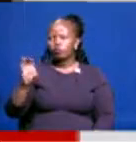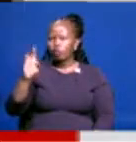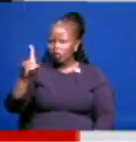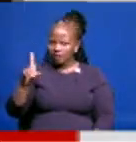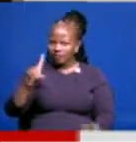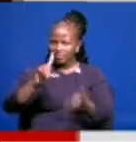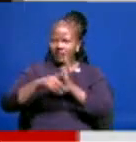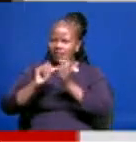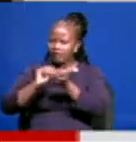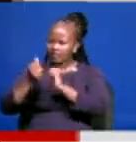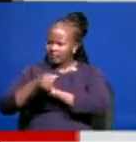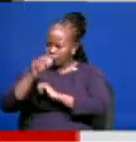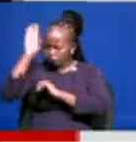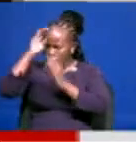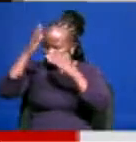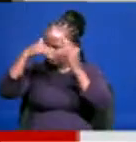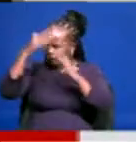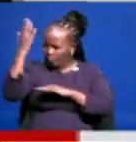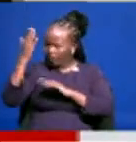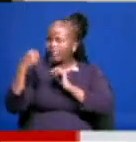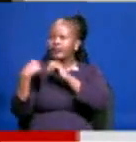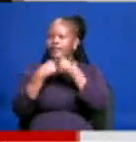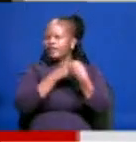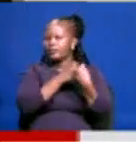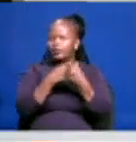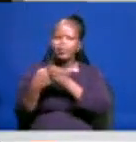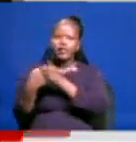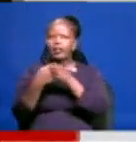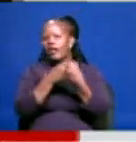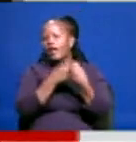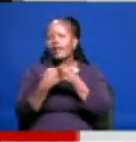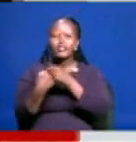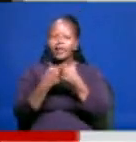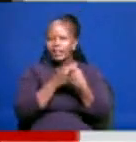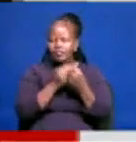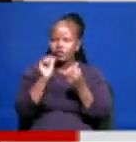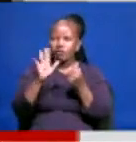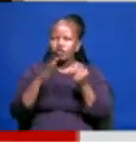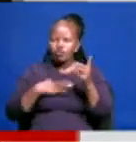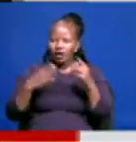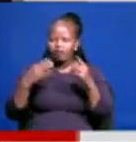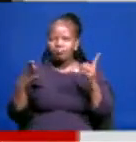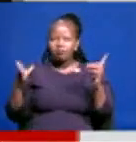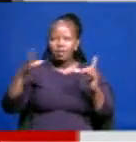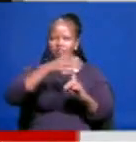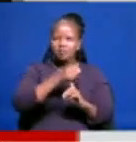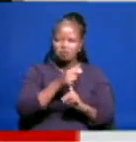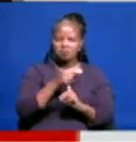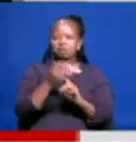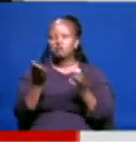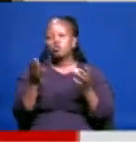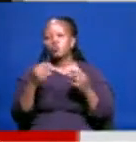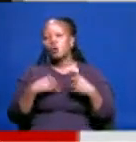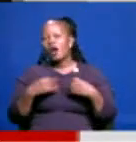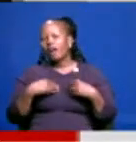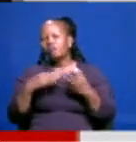Madam VC, looking at some of the challenges that you've been able to overcome and some of the challenges that are still with you,